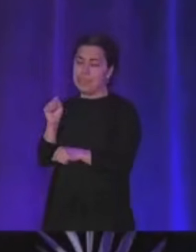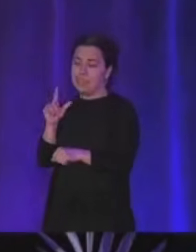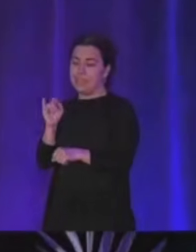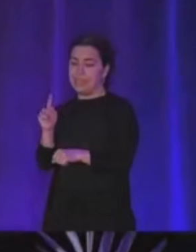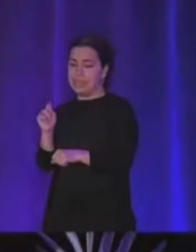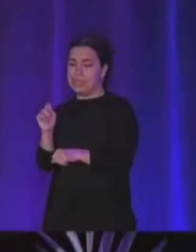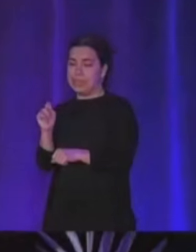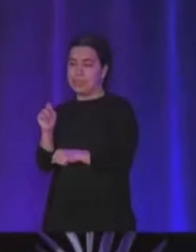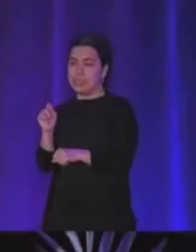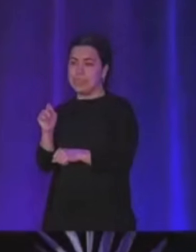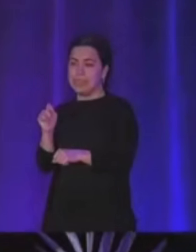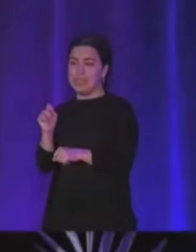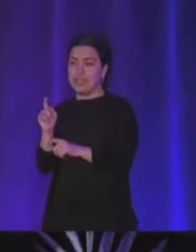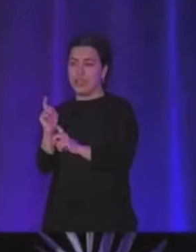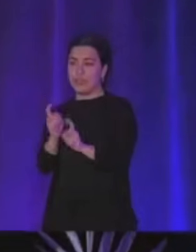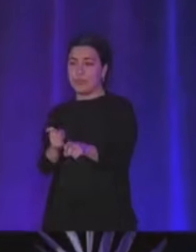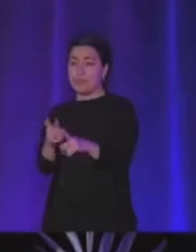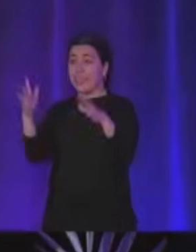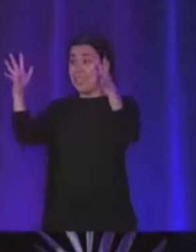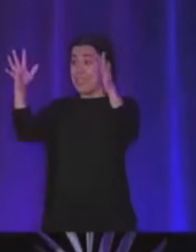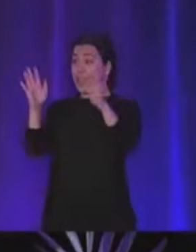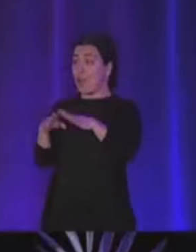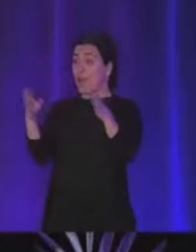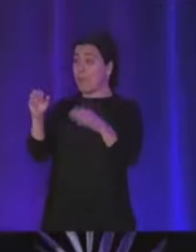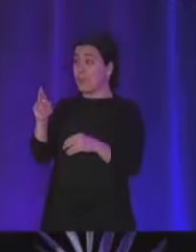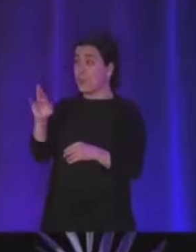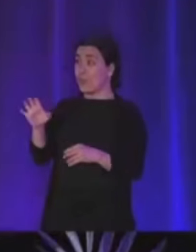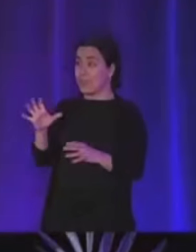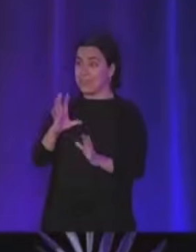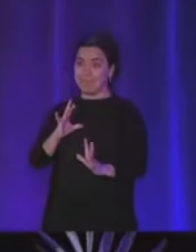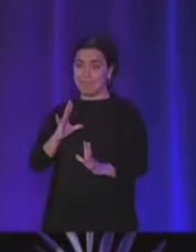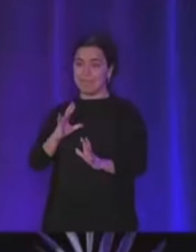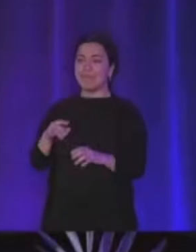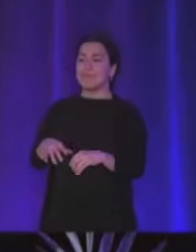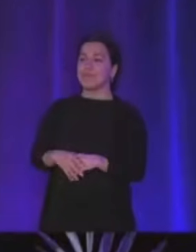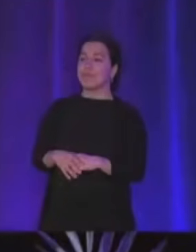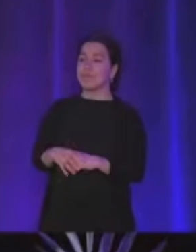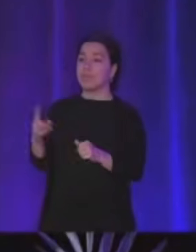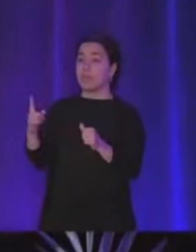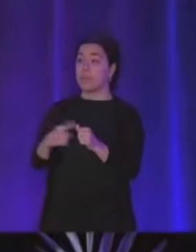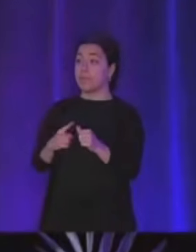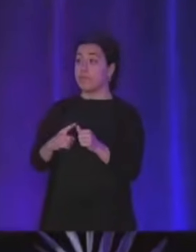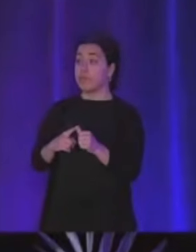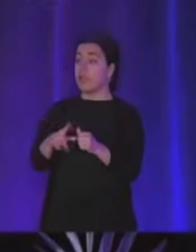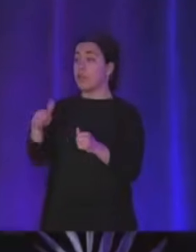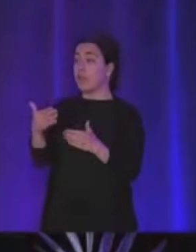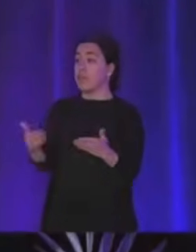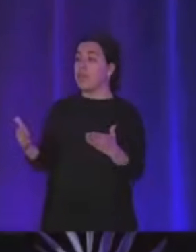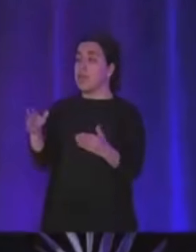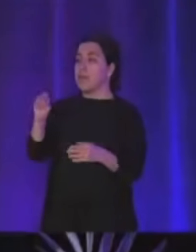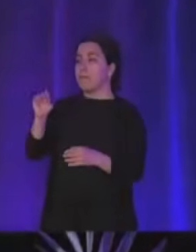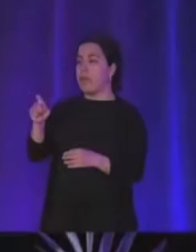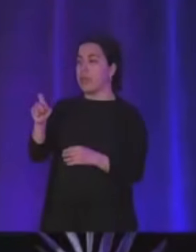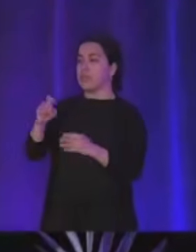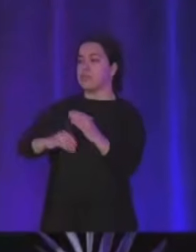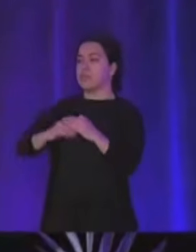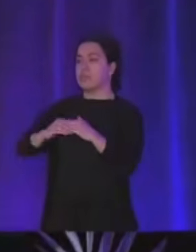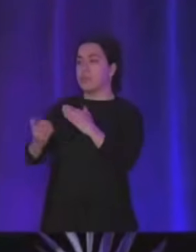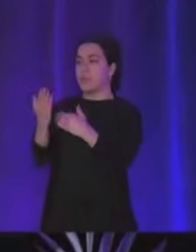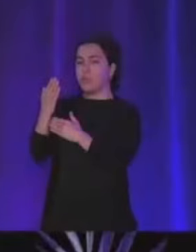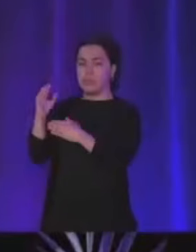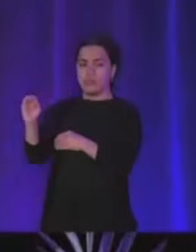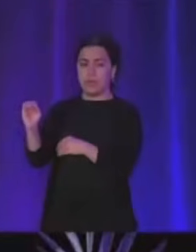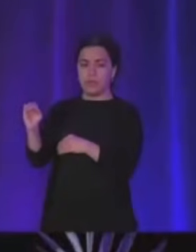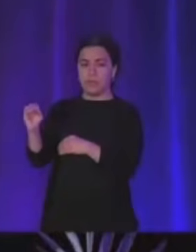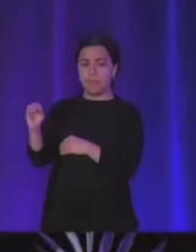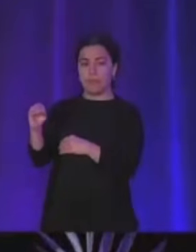open source, woo! Awesome, all right. And then one more thing is max warning 0. Because rules can be configured with one of 3